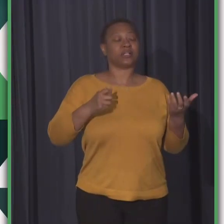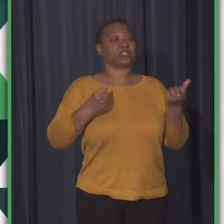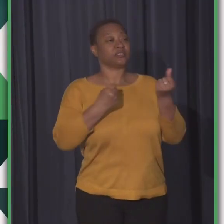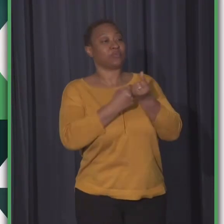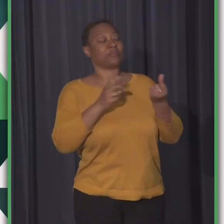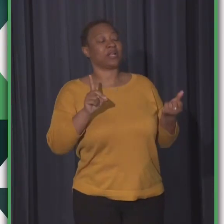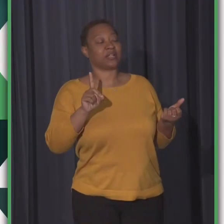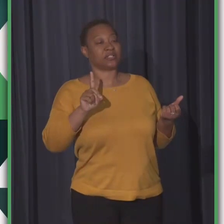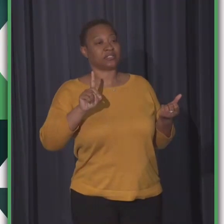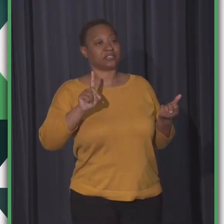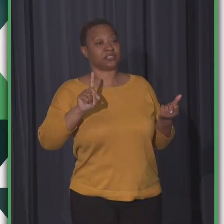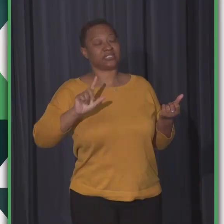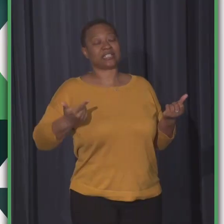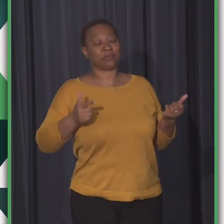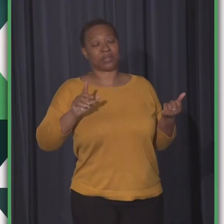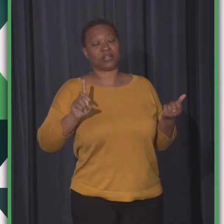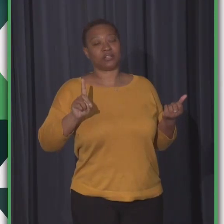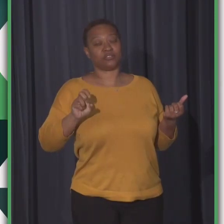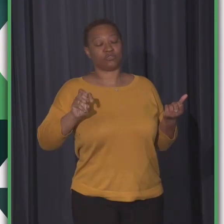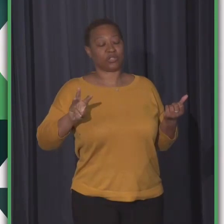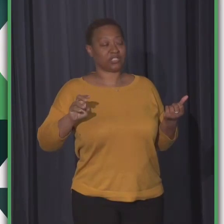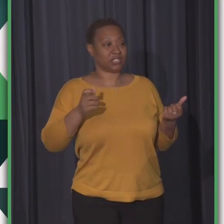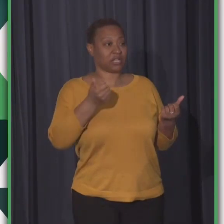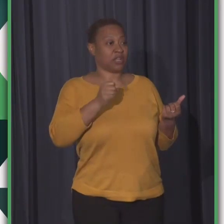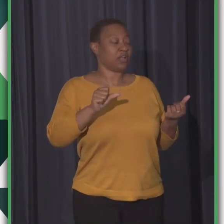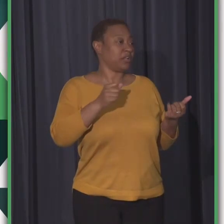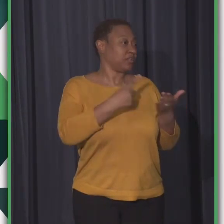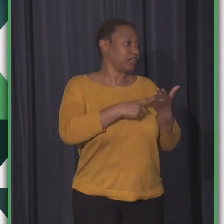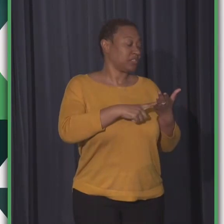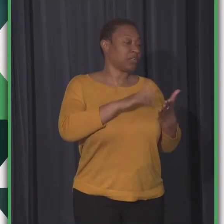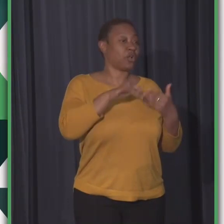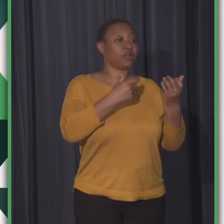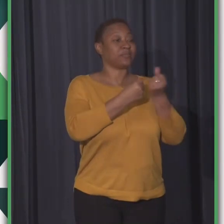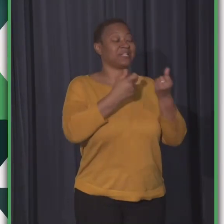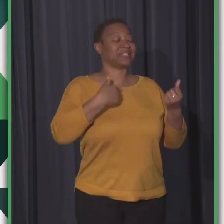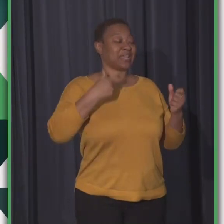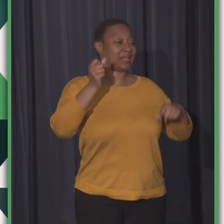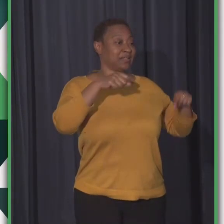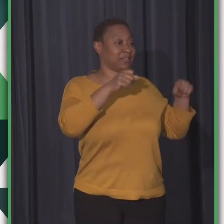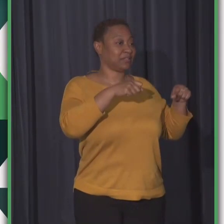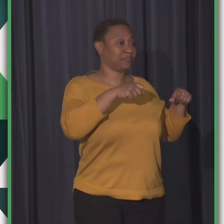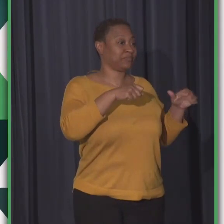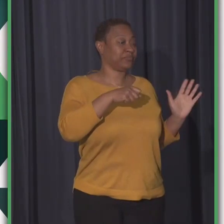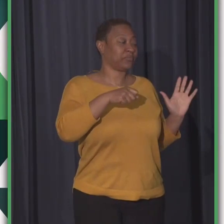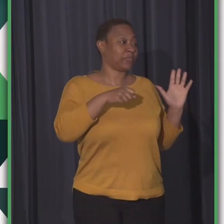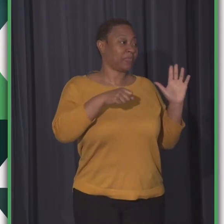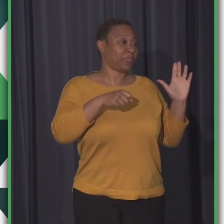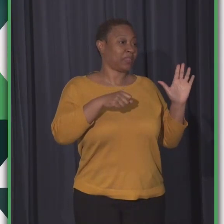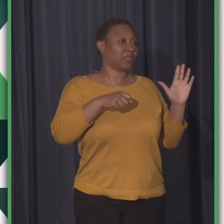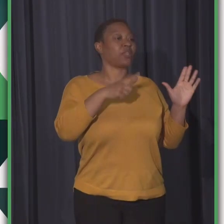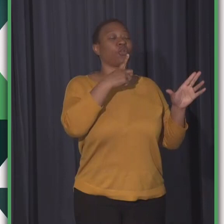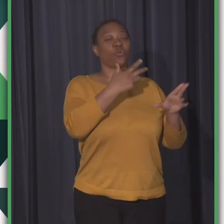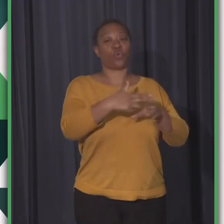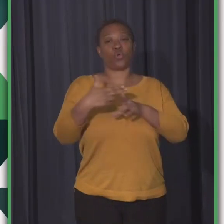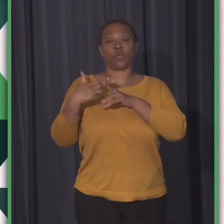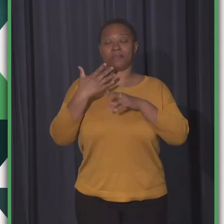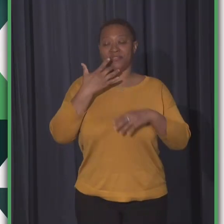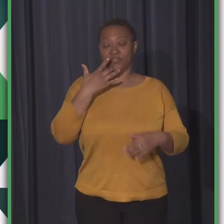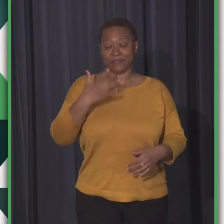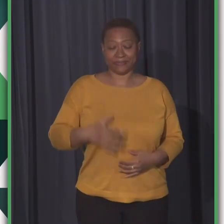Walsh. Any discussion? When all in favor say aye. Aye. Any roll call?